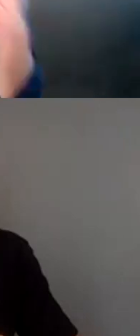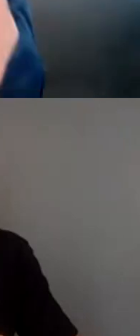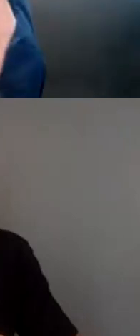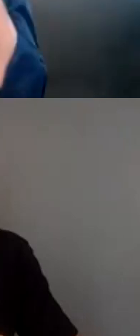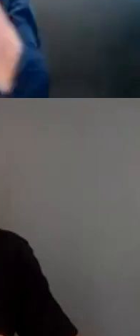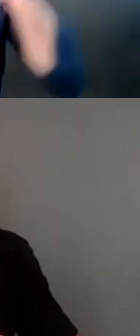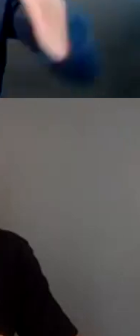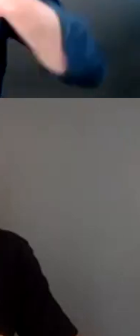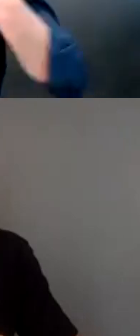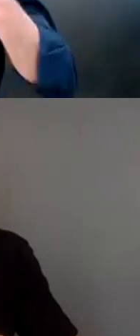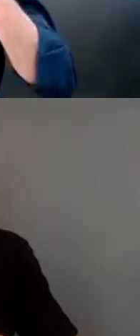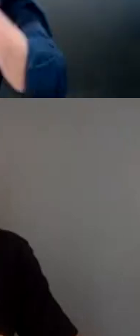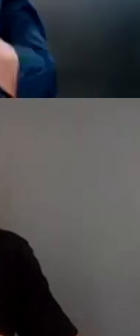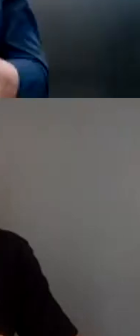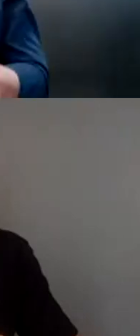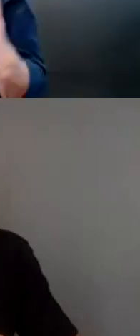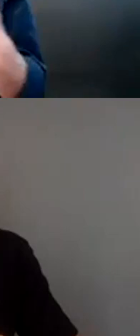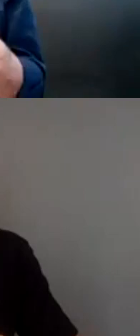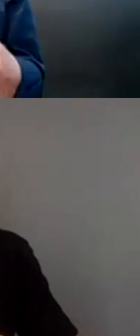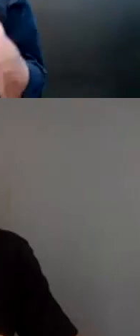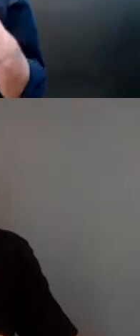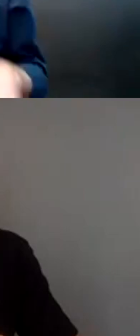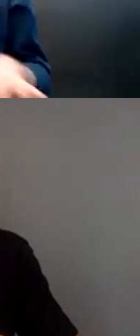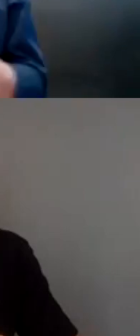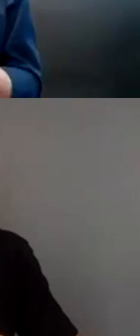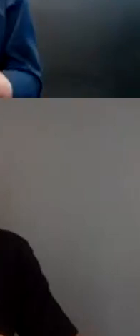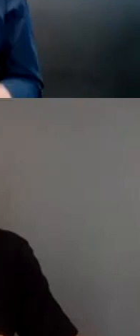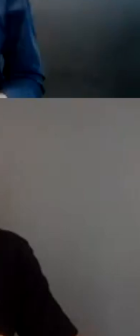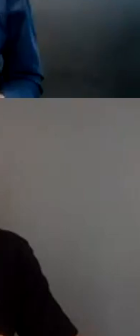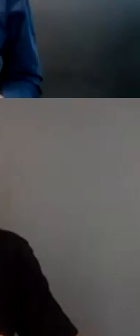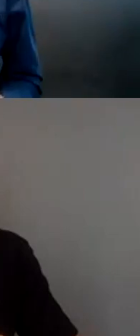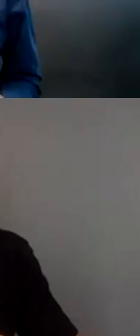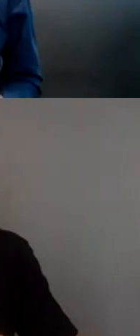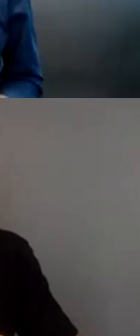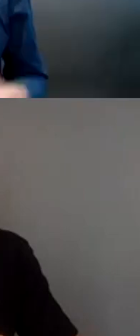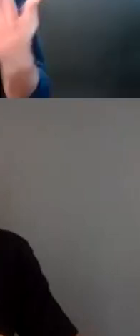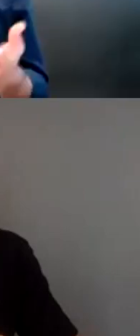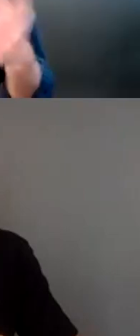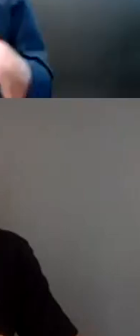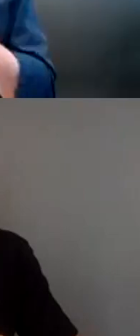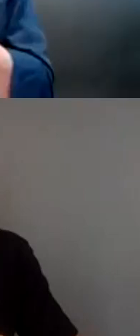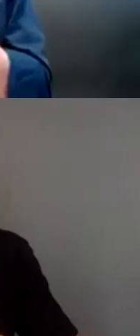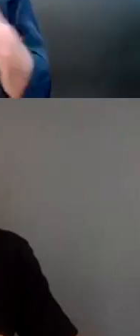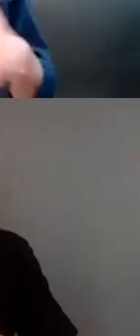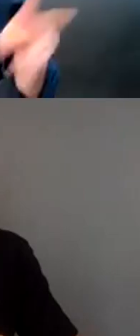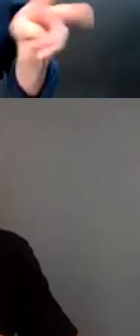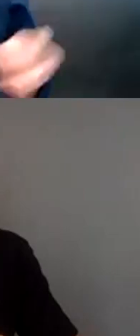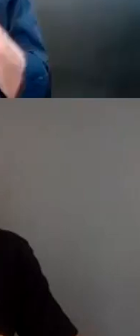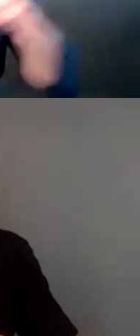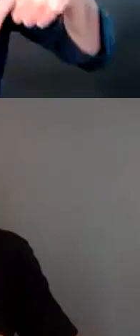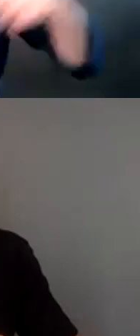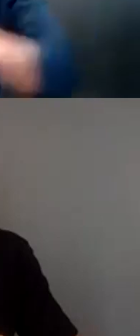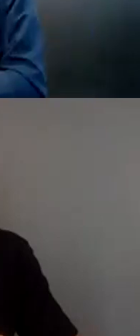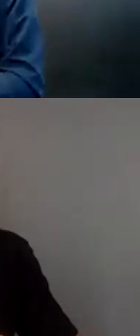of those key points, and maybe we can highlight some of those in our when we post this after on our website too, because that's what